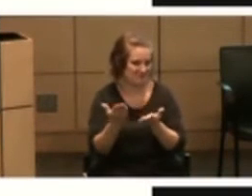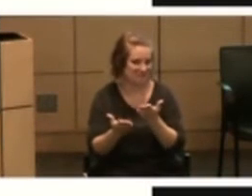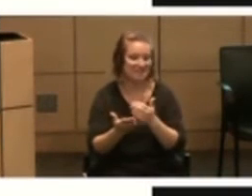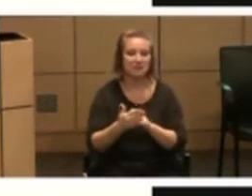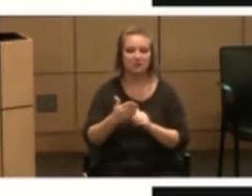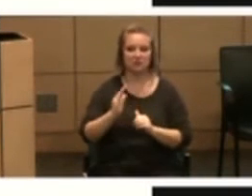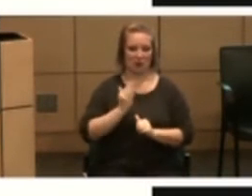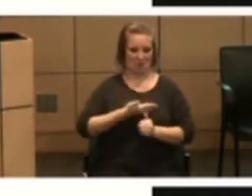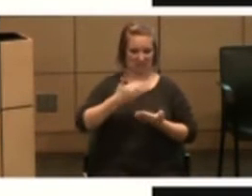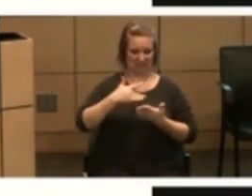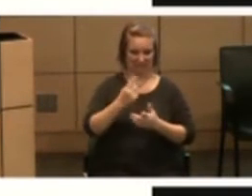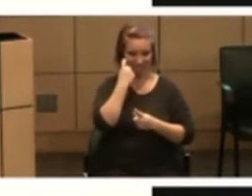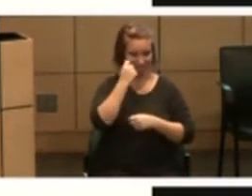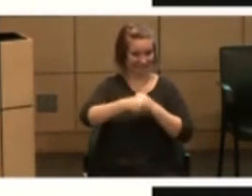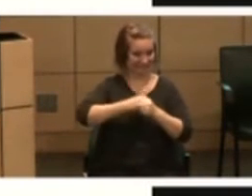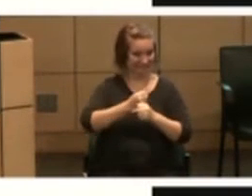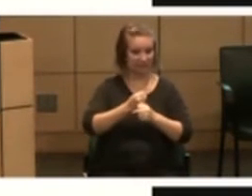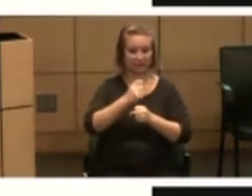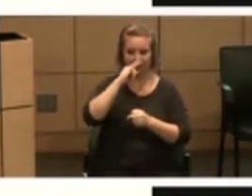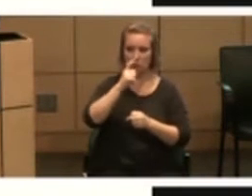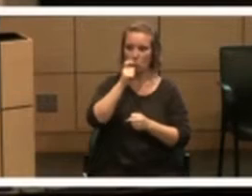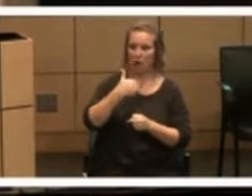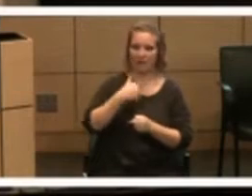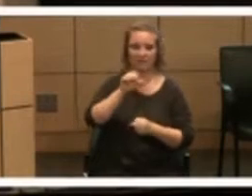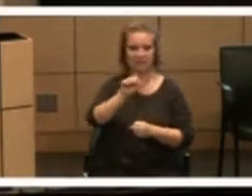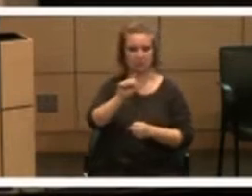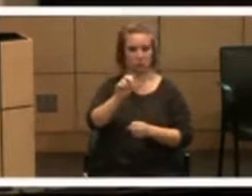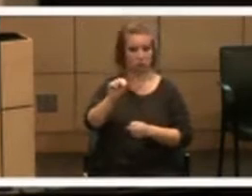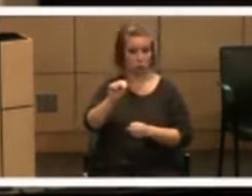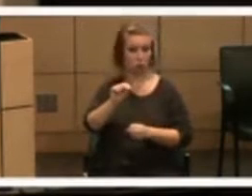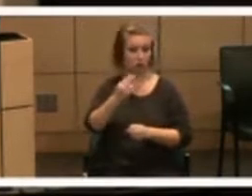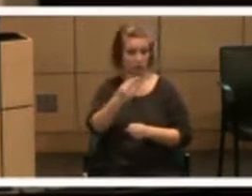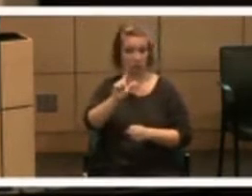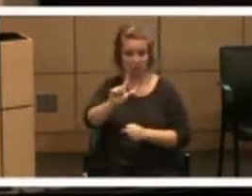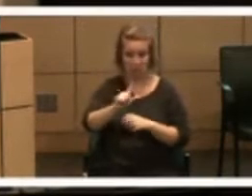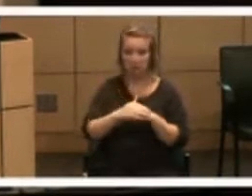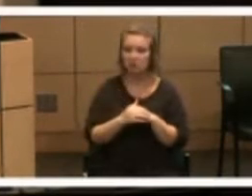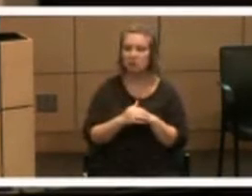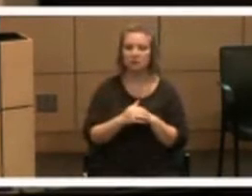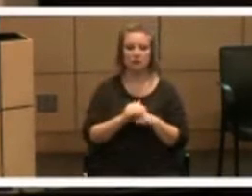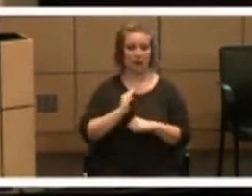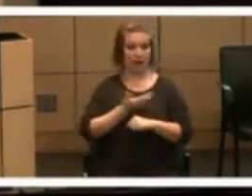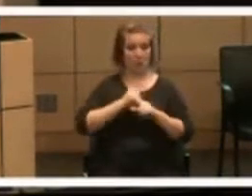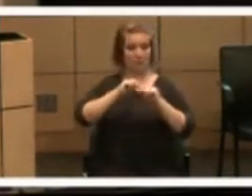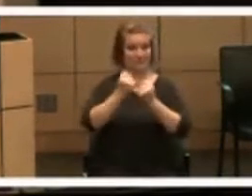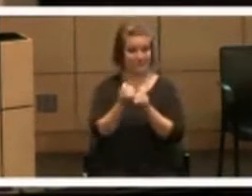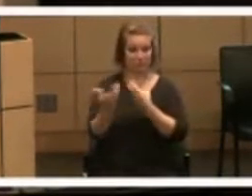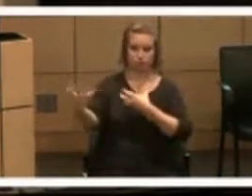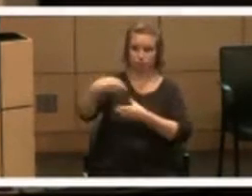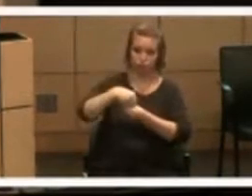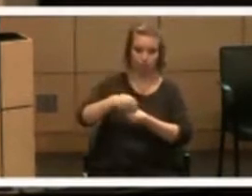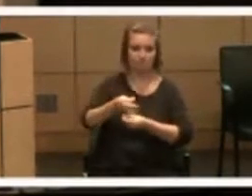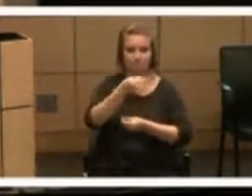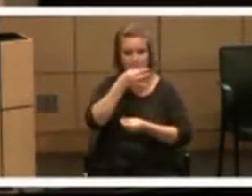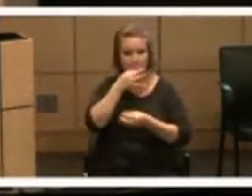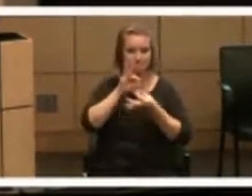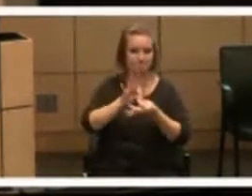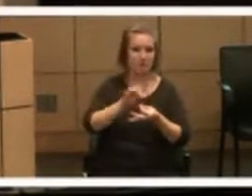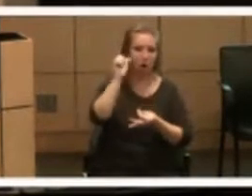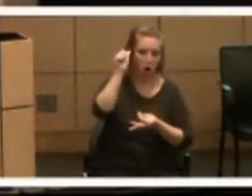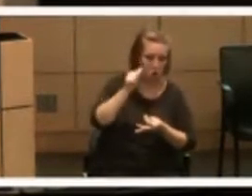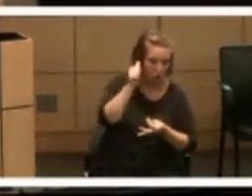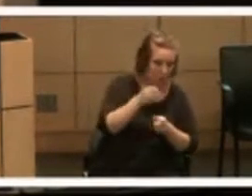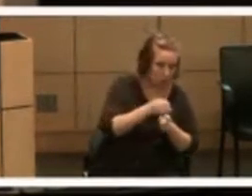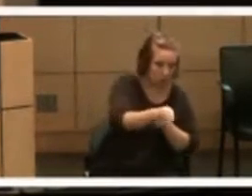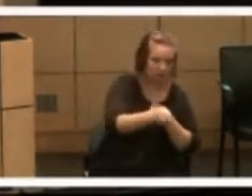doing in recent years on children who have sensory neural hearing loss, our team involves expertise in audiology,